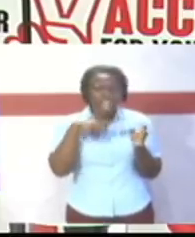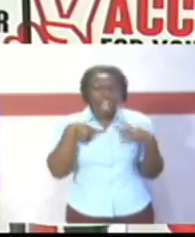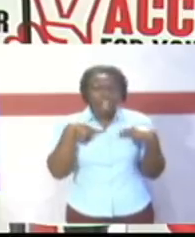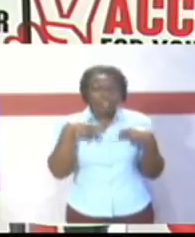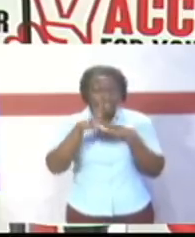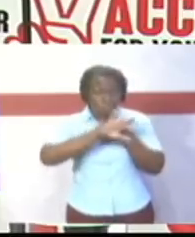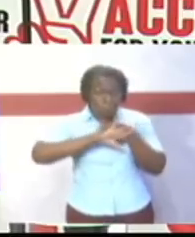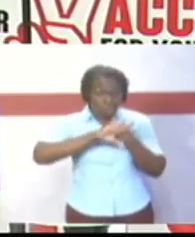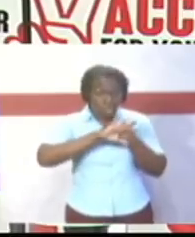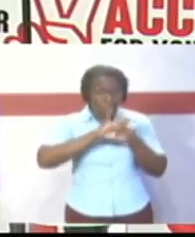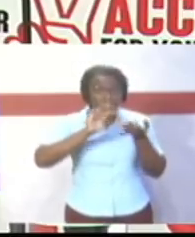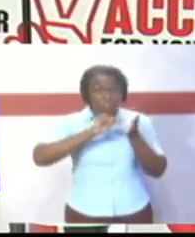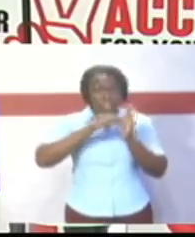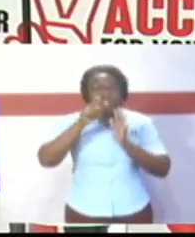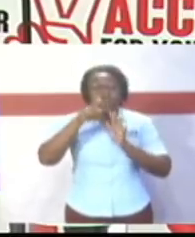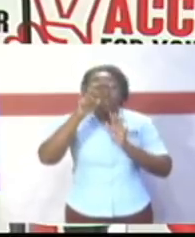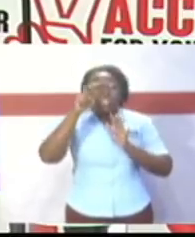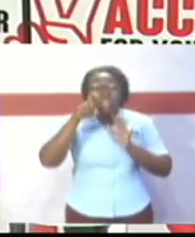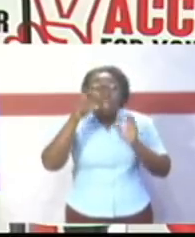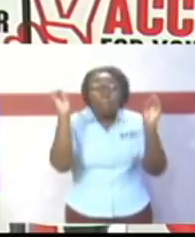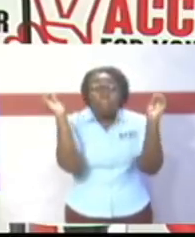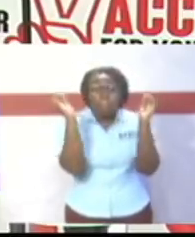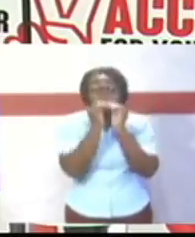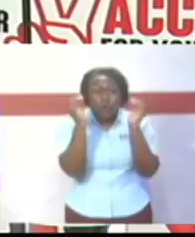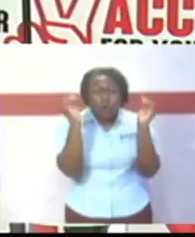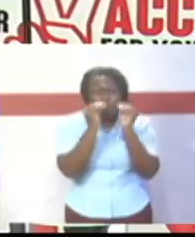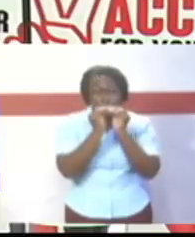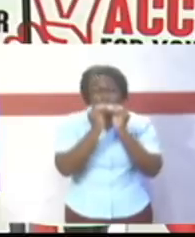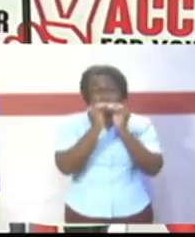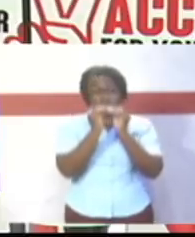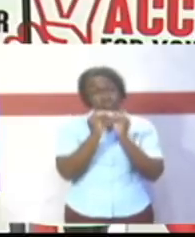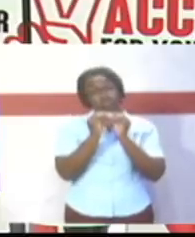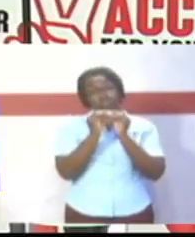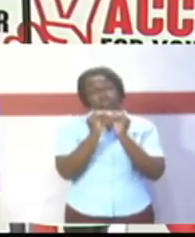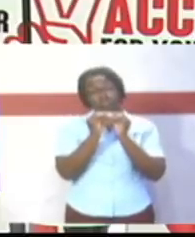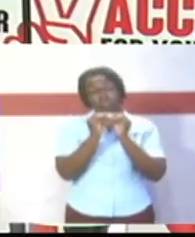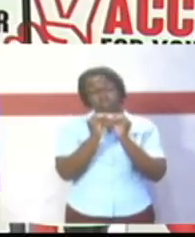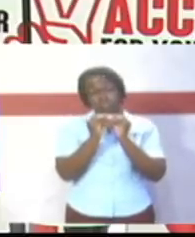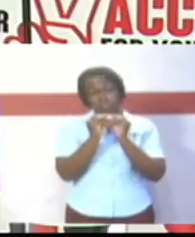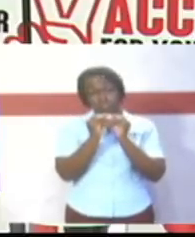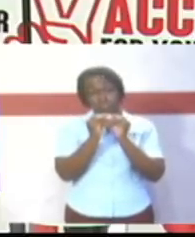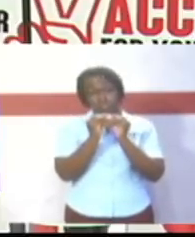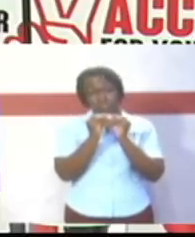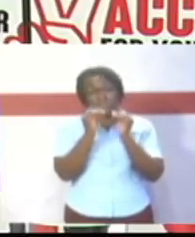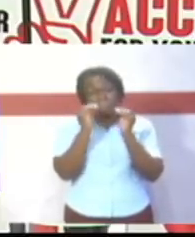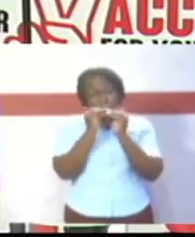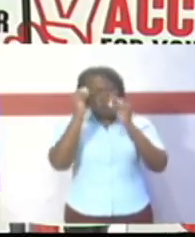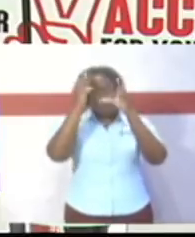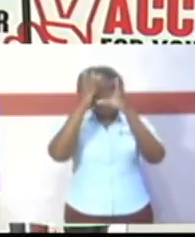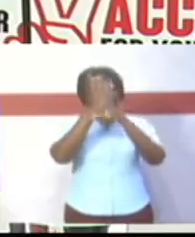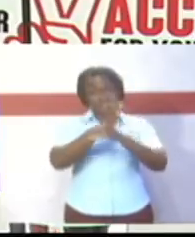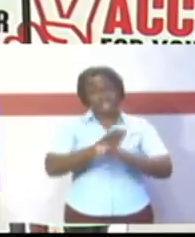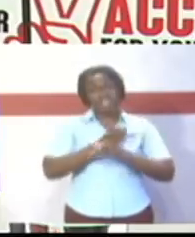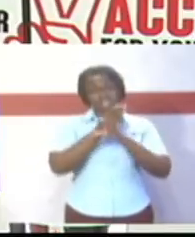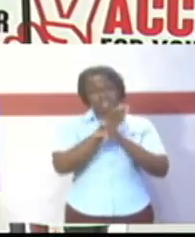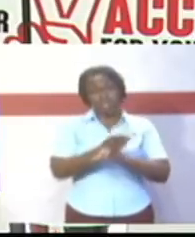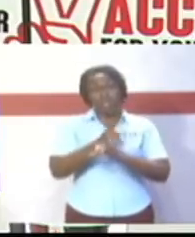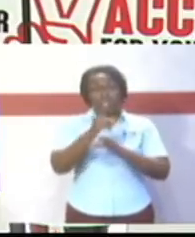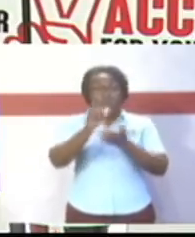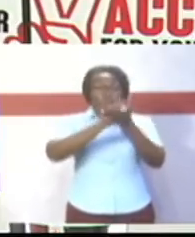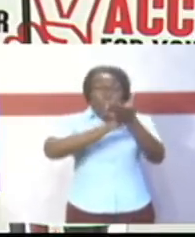now you have to be doubly and more stringent in your hand